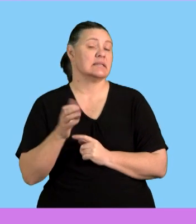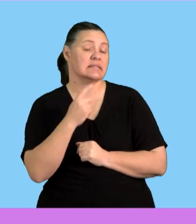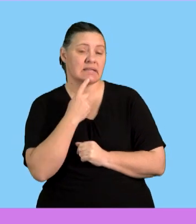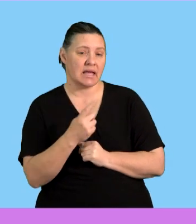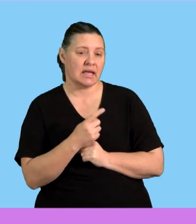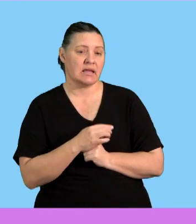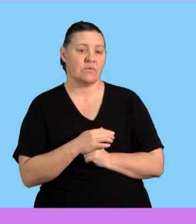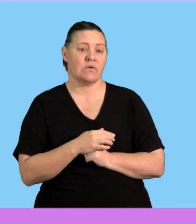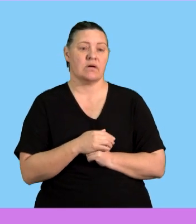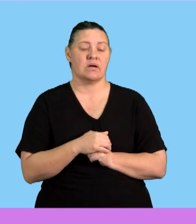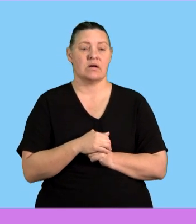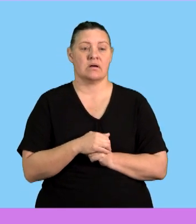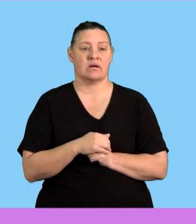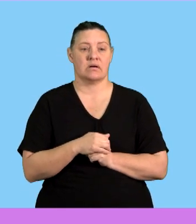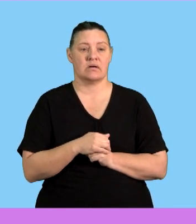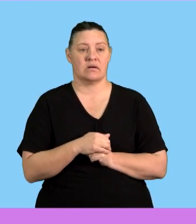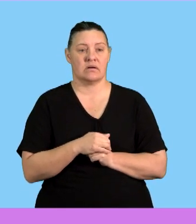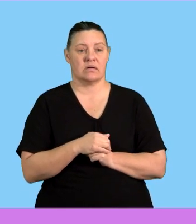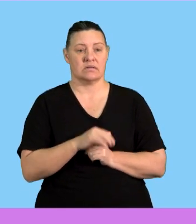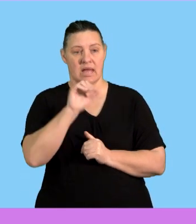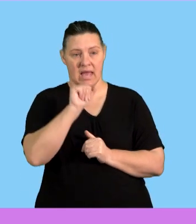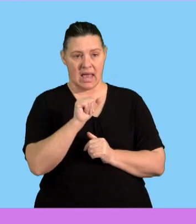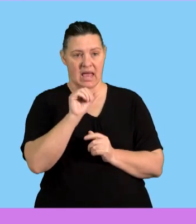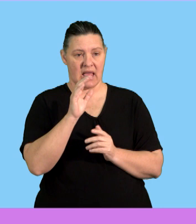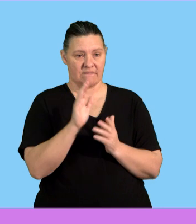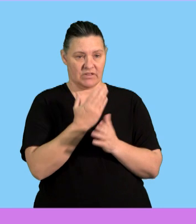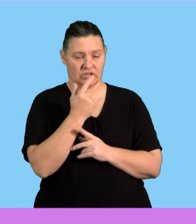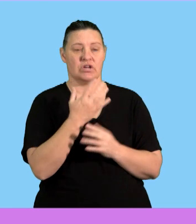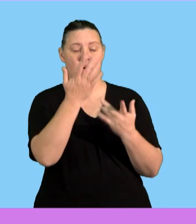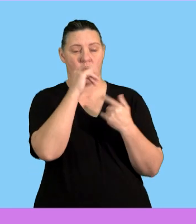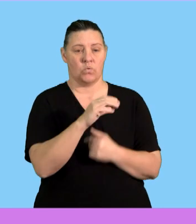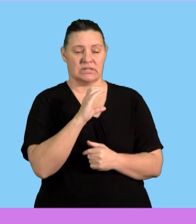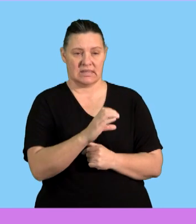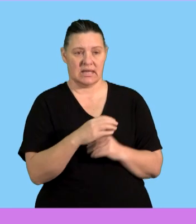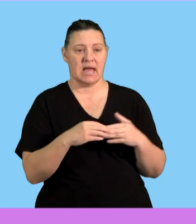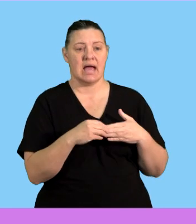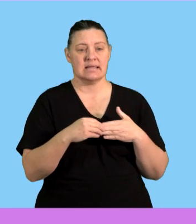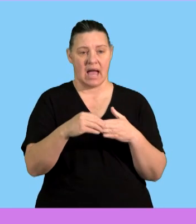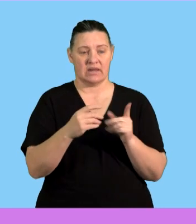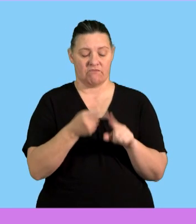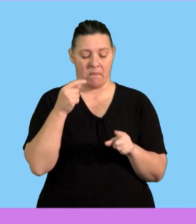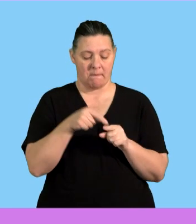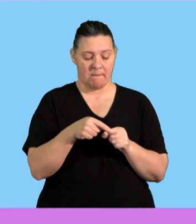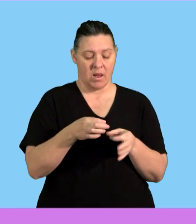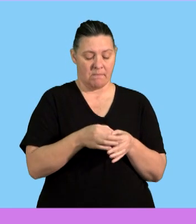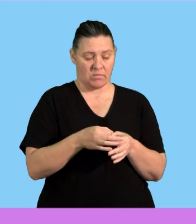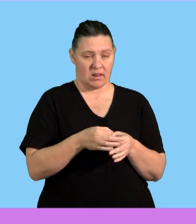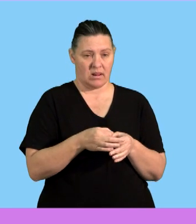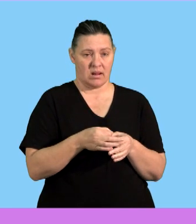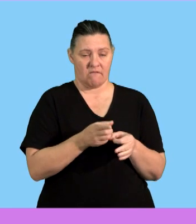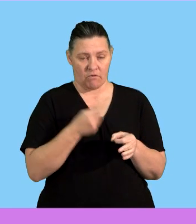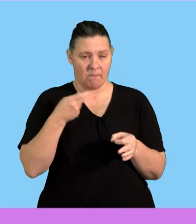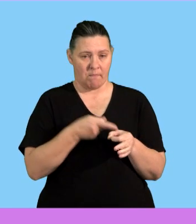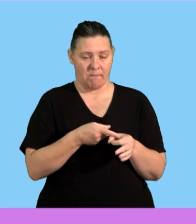It says we are here now, right? So we're done with A. I'm looking at figure C. It says guide the thread from the bobbin cotton